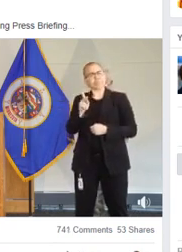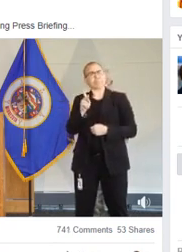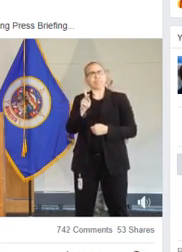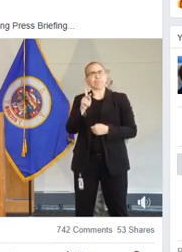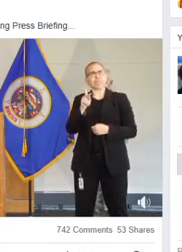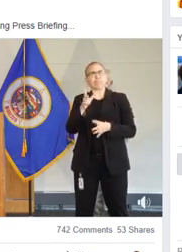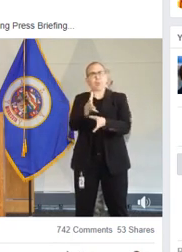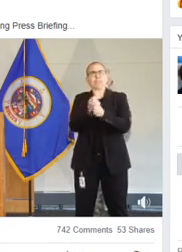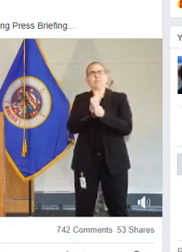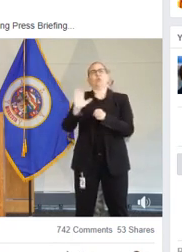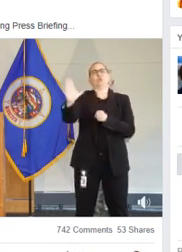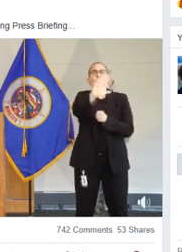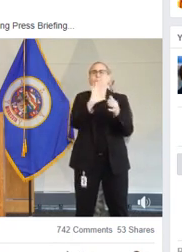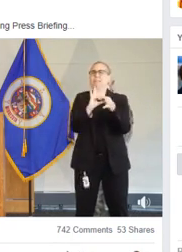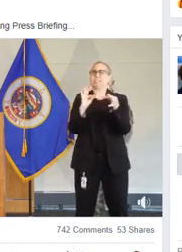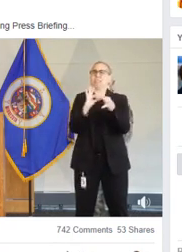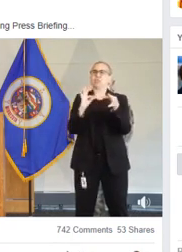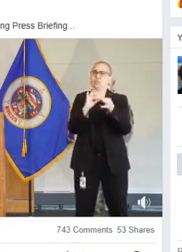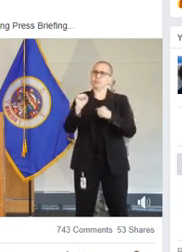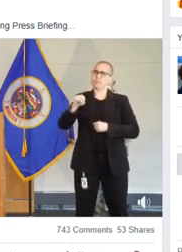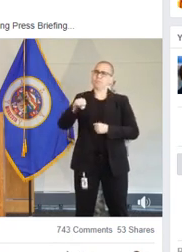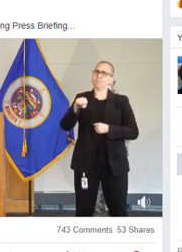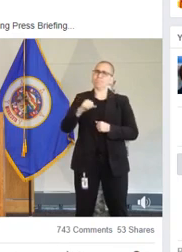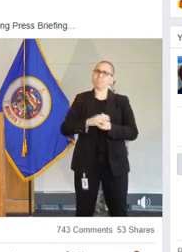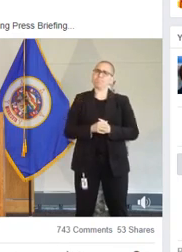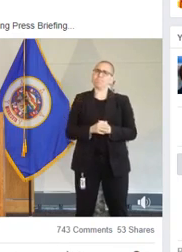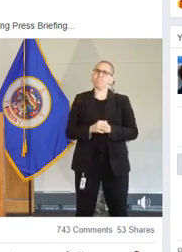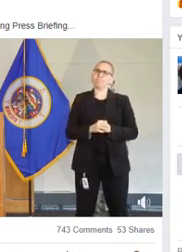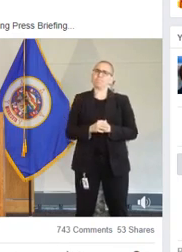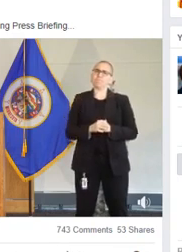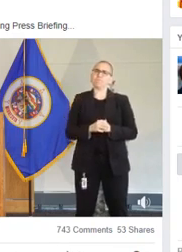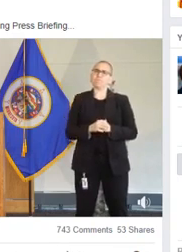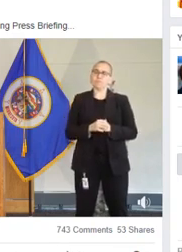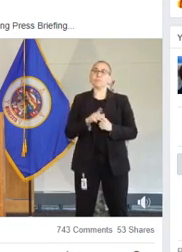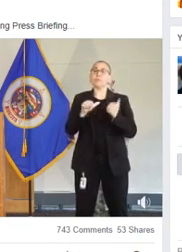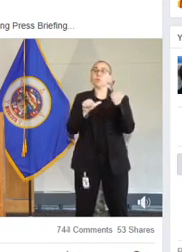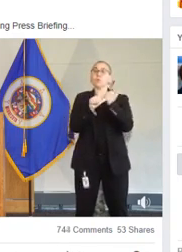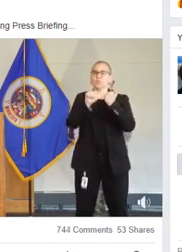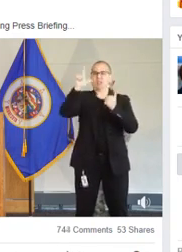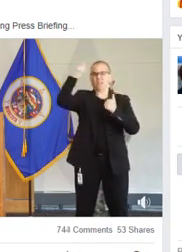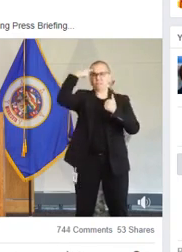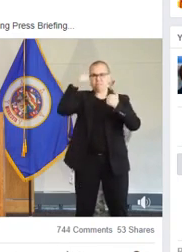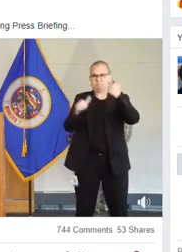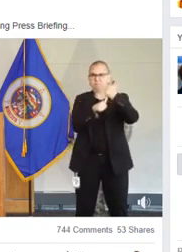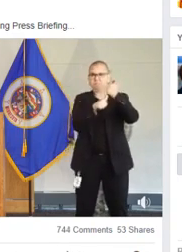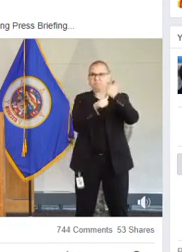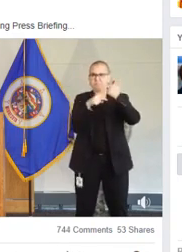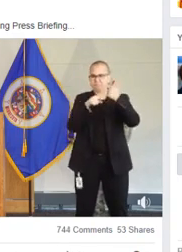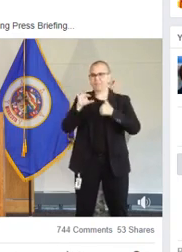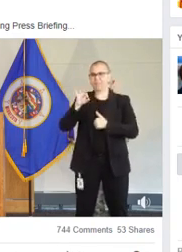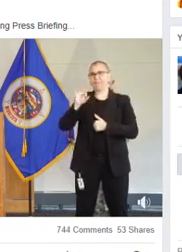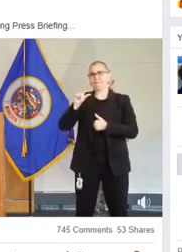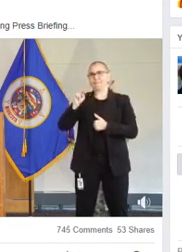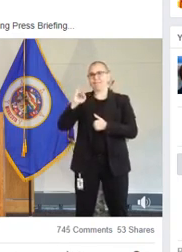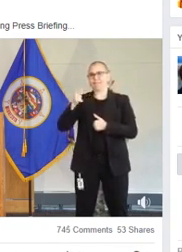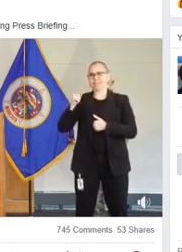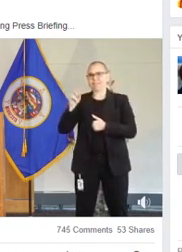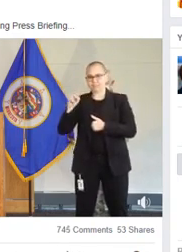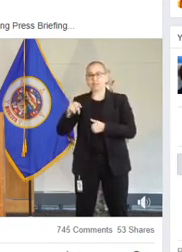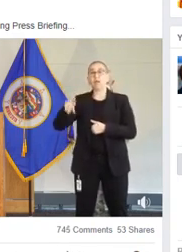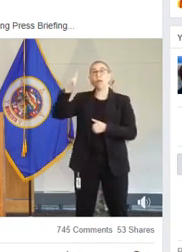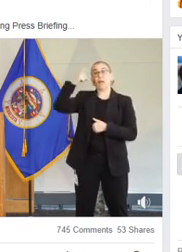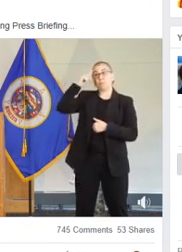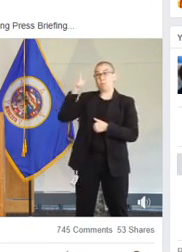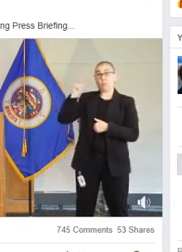governor, myself, the lieutenant governor, all of us are committed to that long-term change. And I can tell you that I spoke